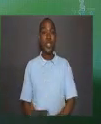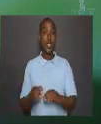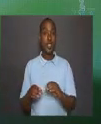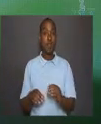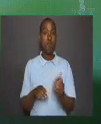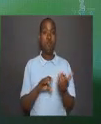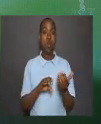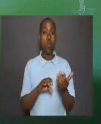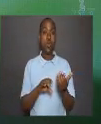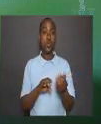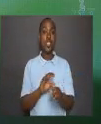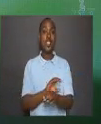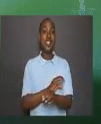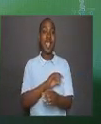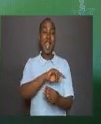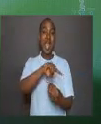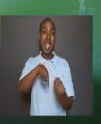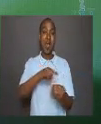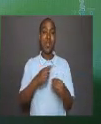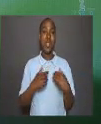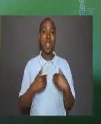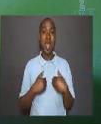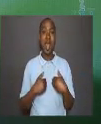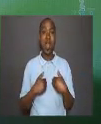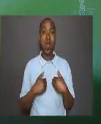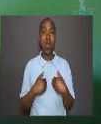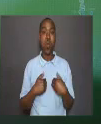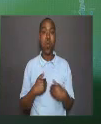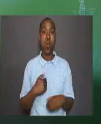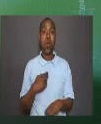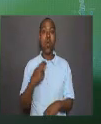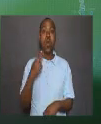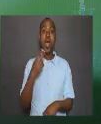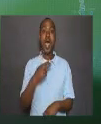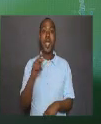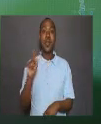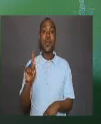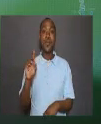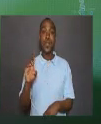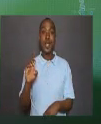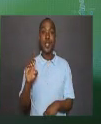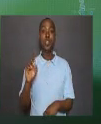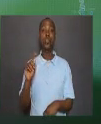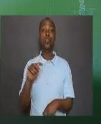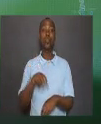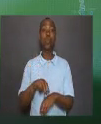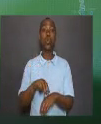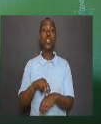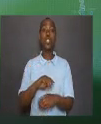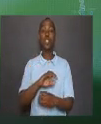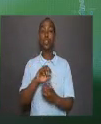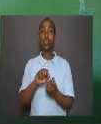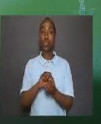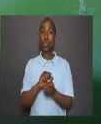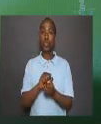that surrounds the cell becomes a hypertonic solution, meaning the